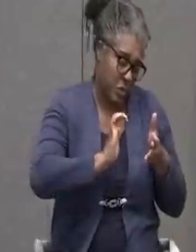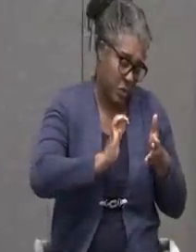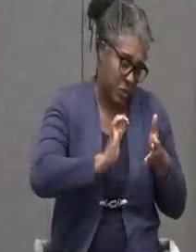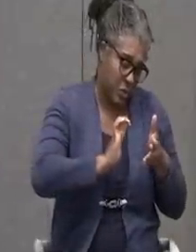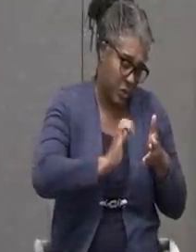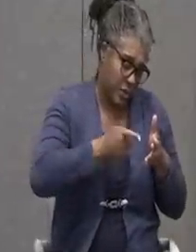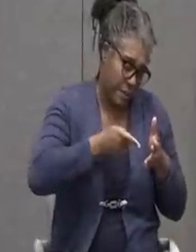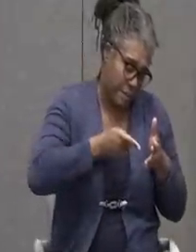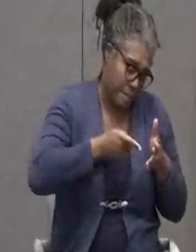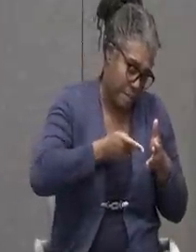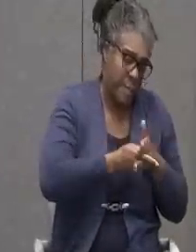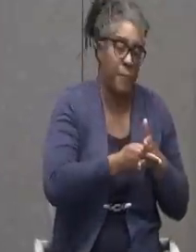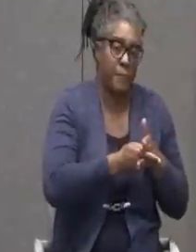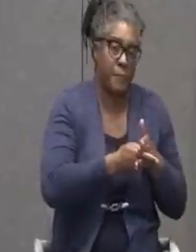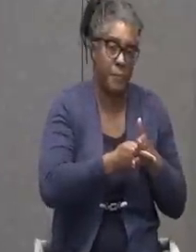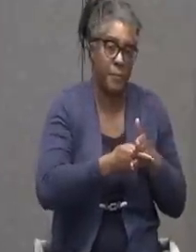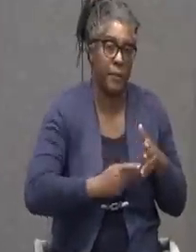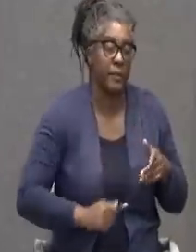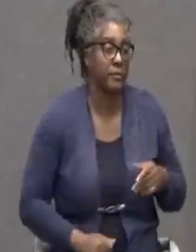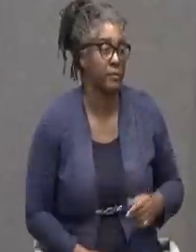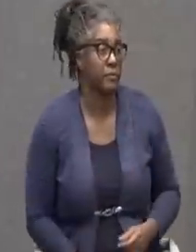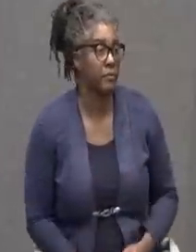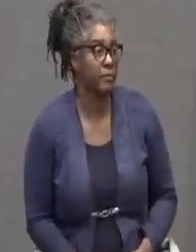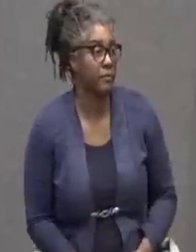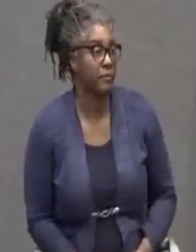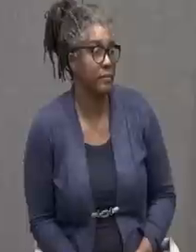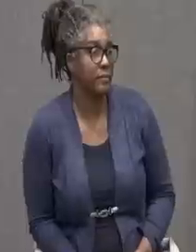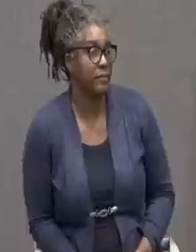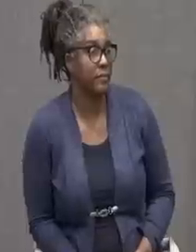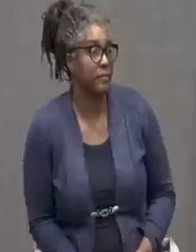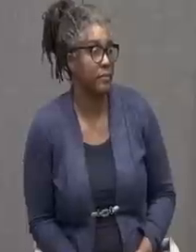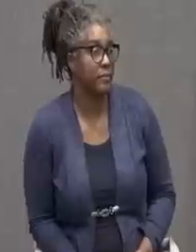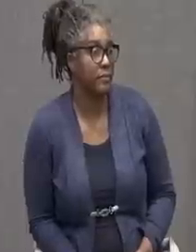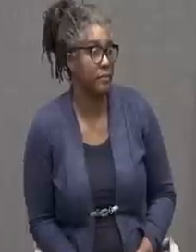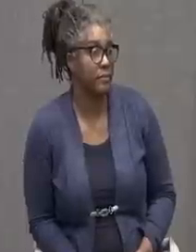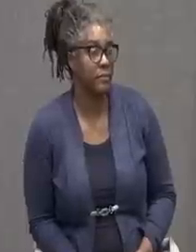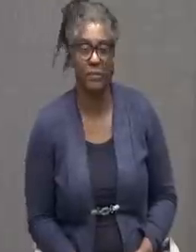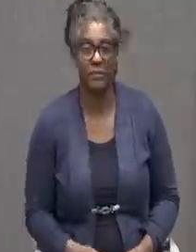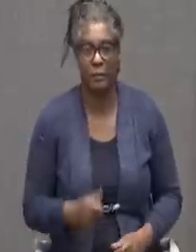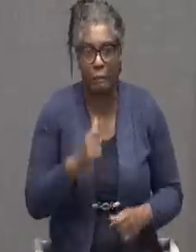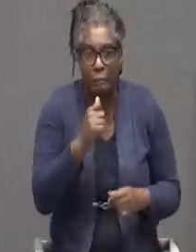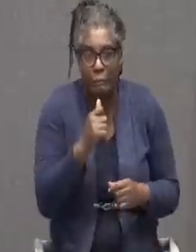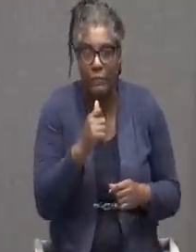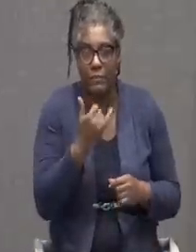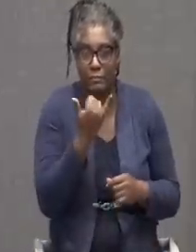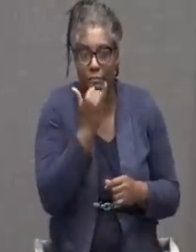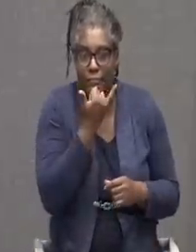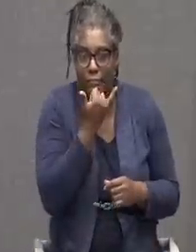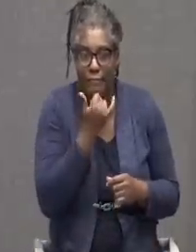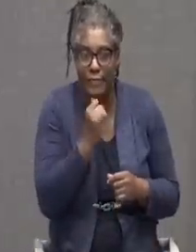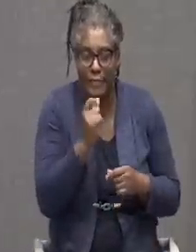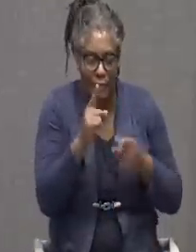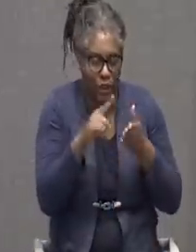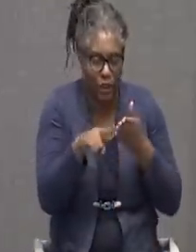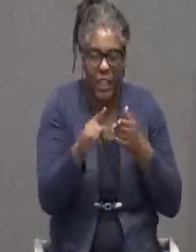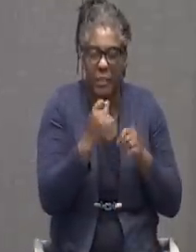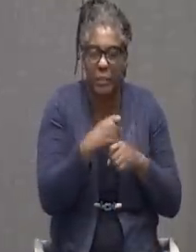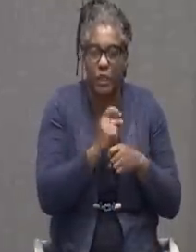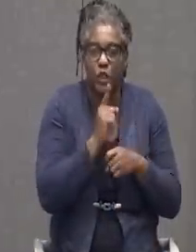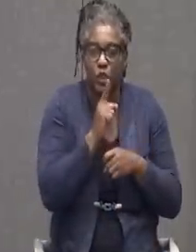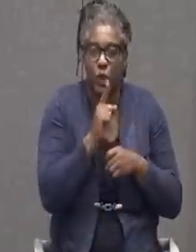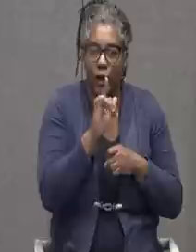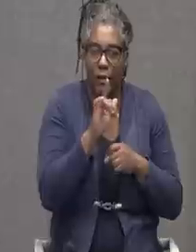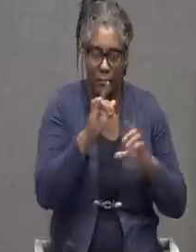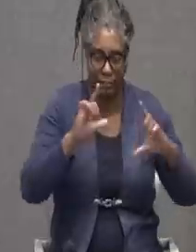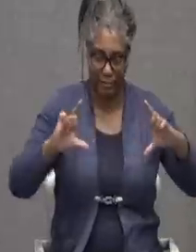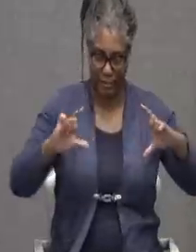my pencil. Well, I didn't even check to see and make sure it was in the middle. It's okay, this is just for fun. And